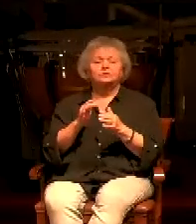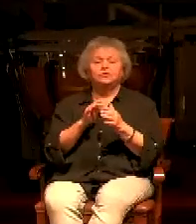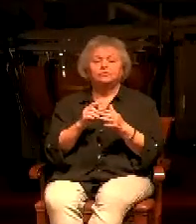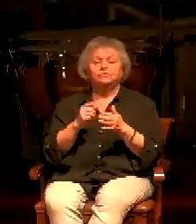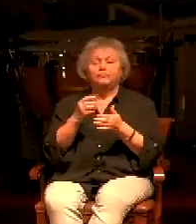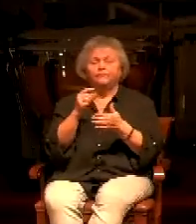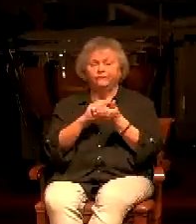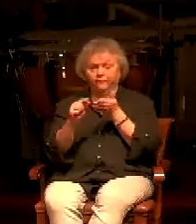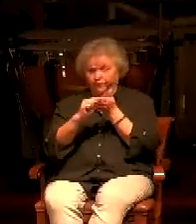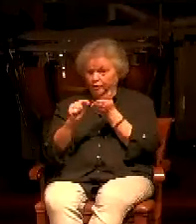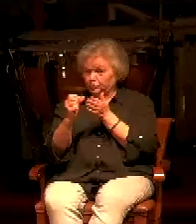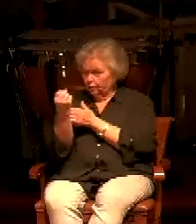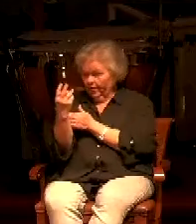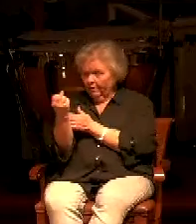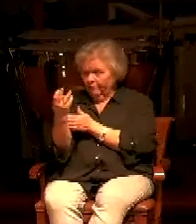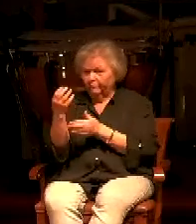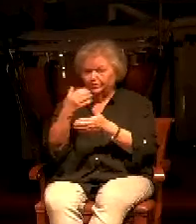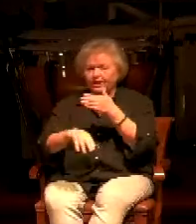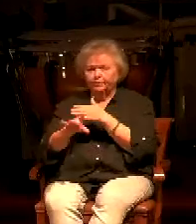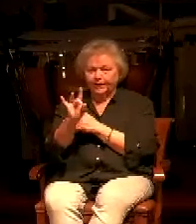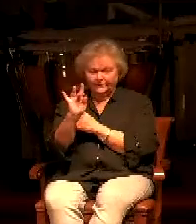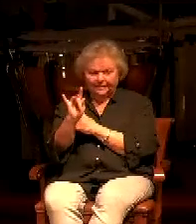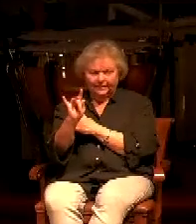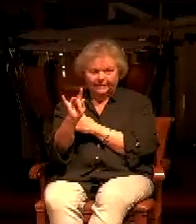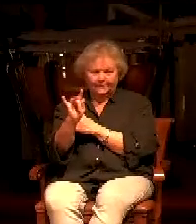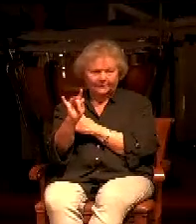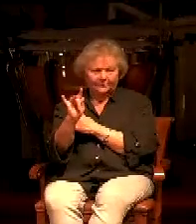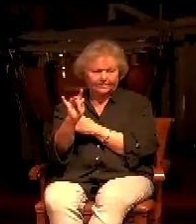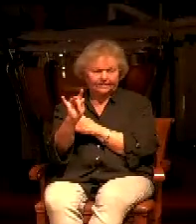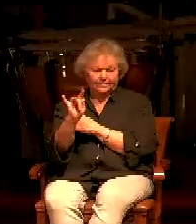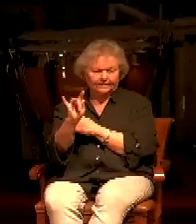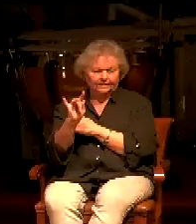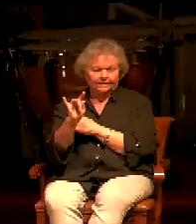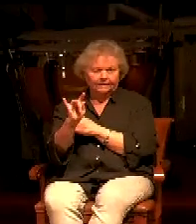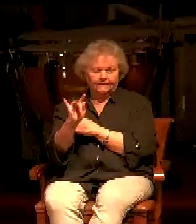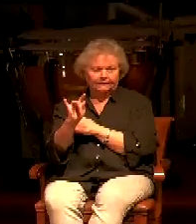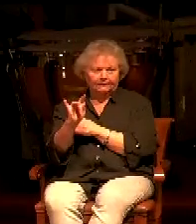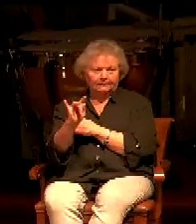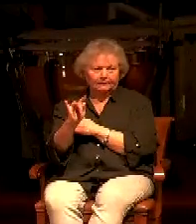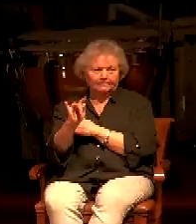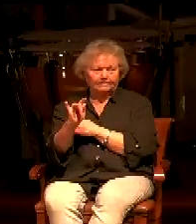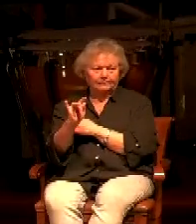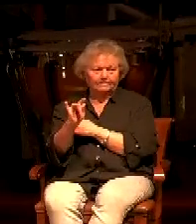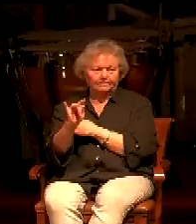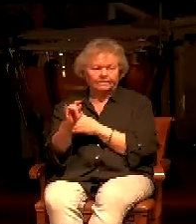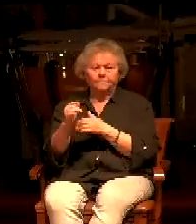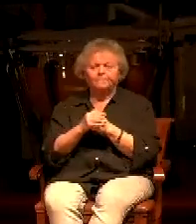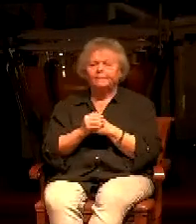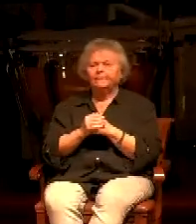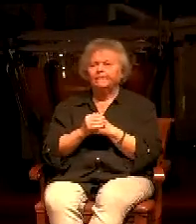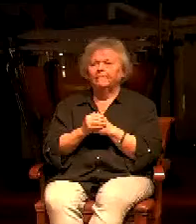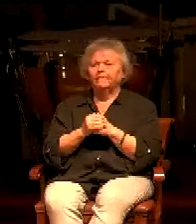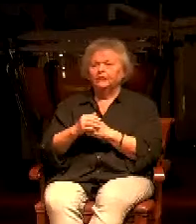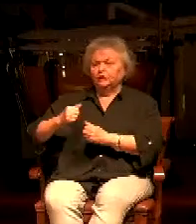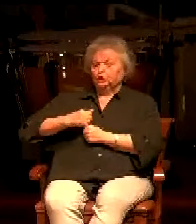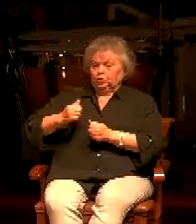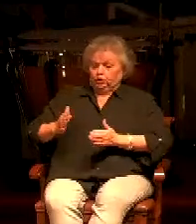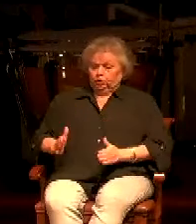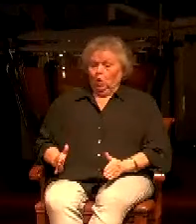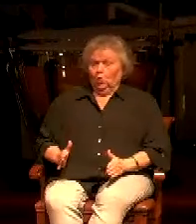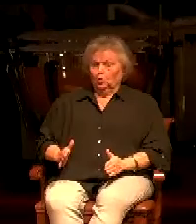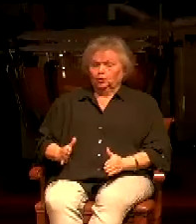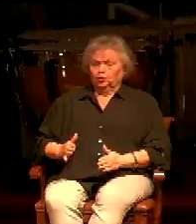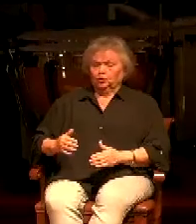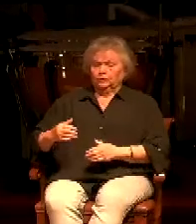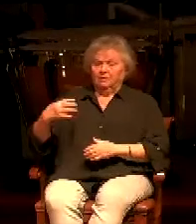beginning in verse 12. I'm going to read through verse 27. So the band of soldiers and their captain and their officers